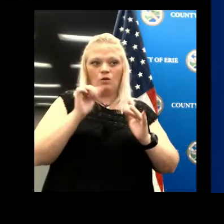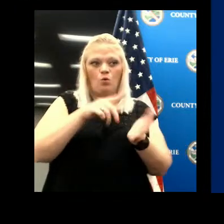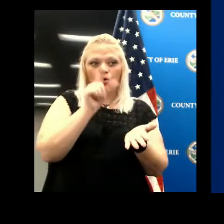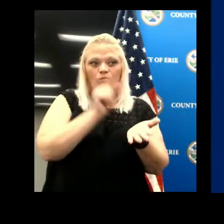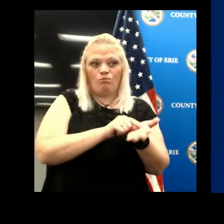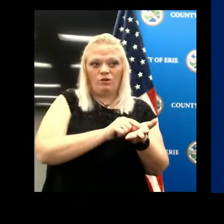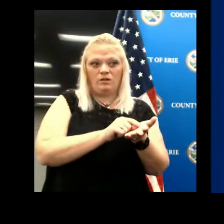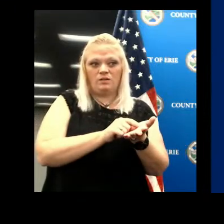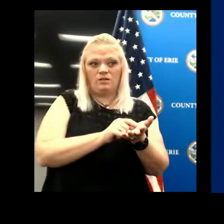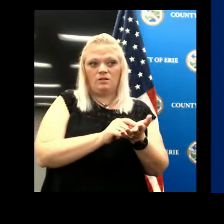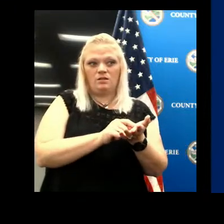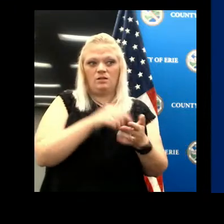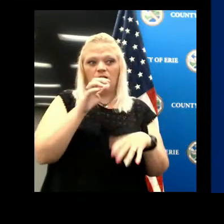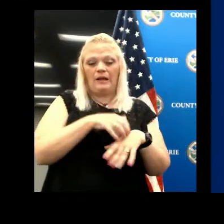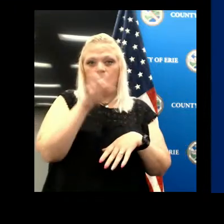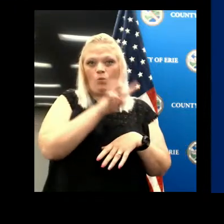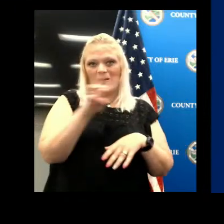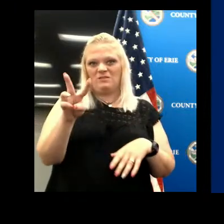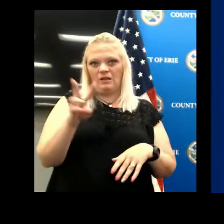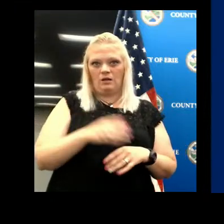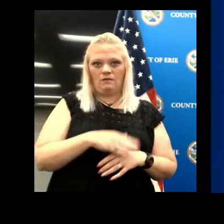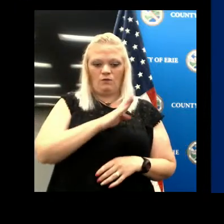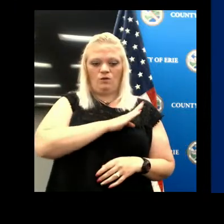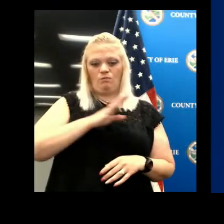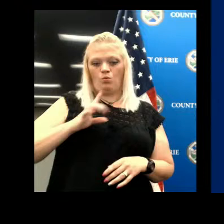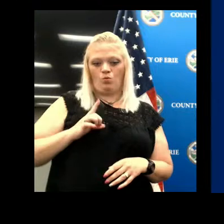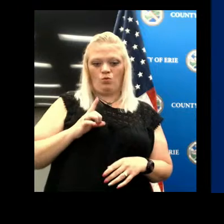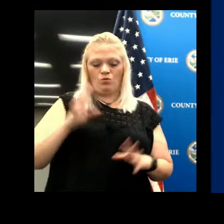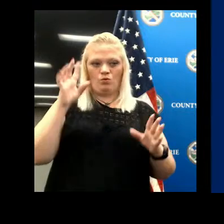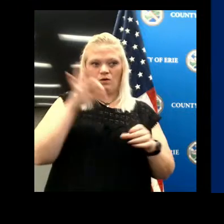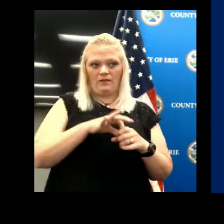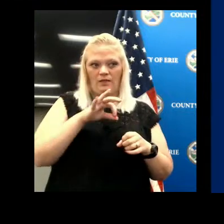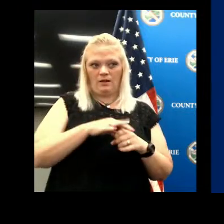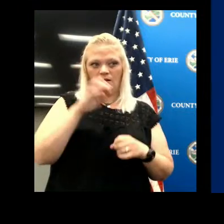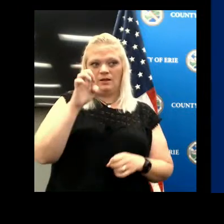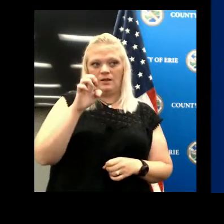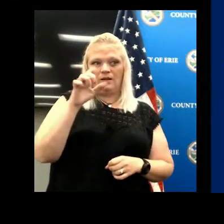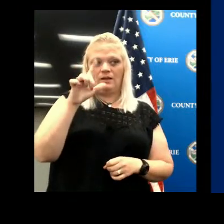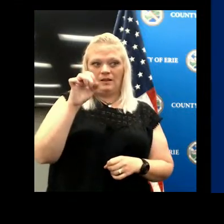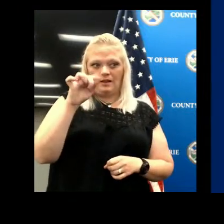the Erie County Board of Elections website, which is